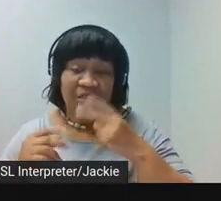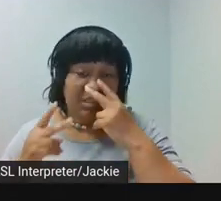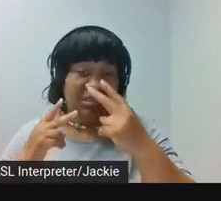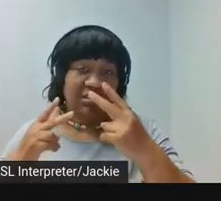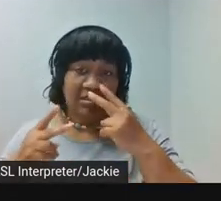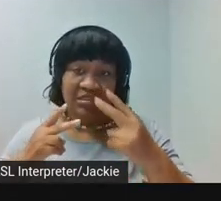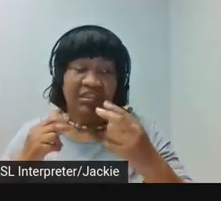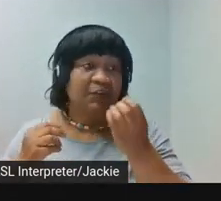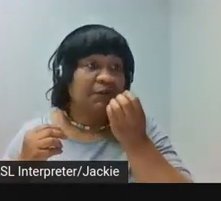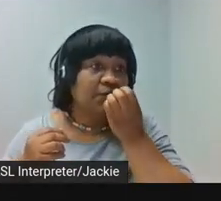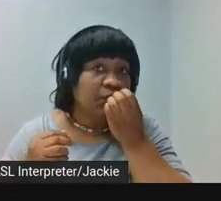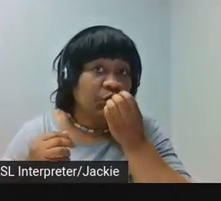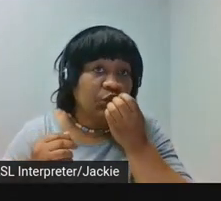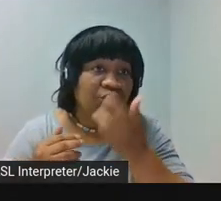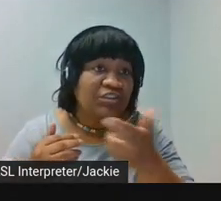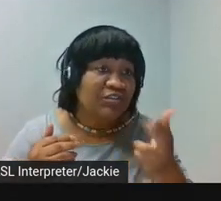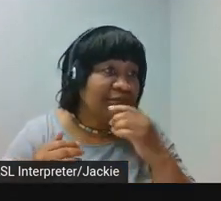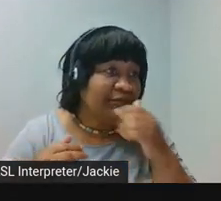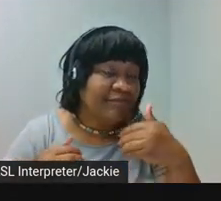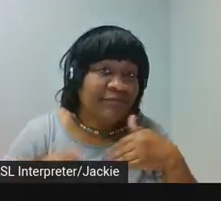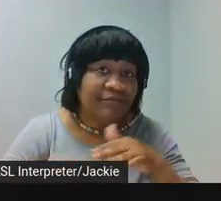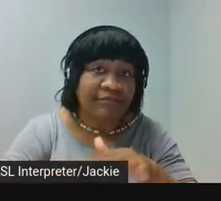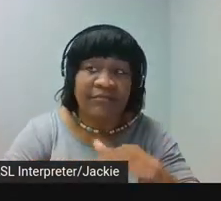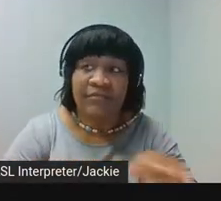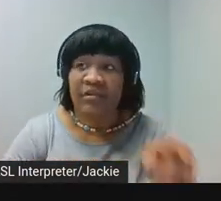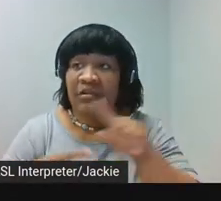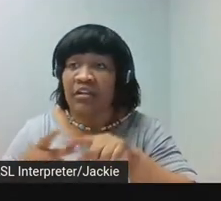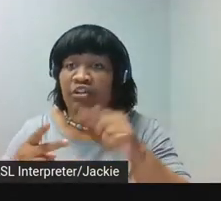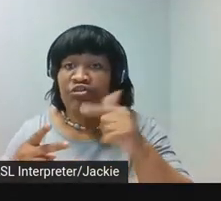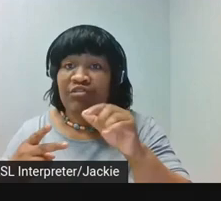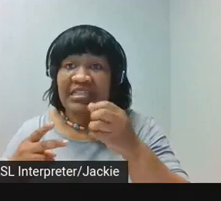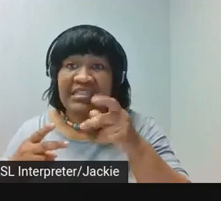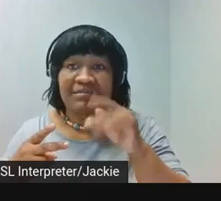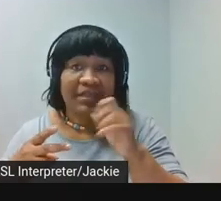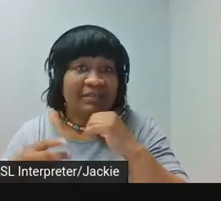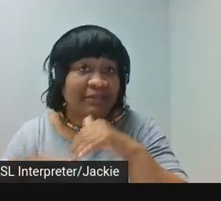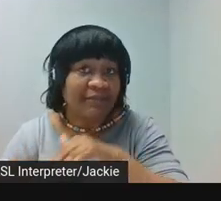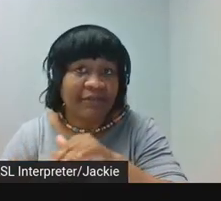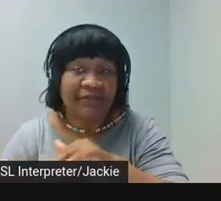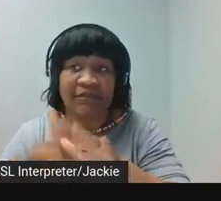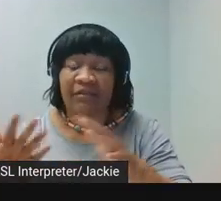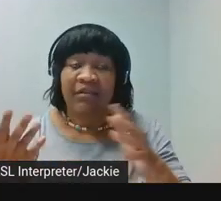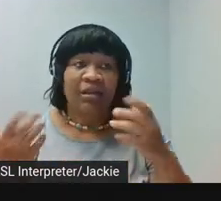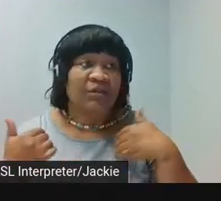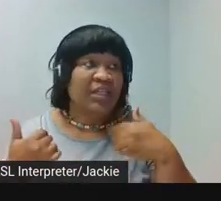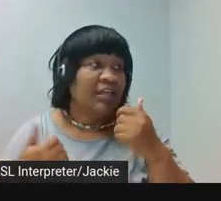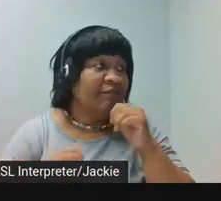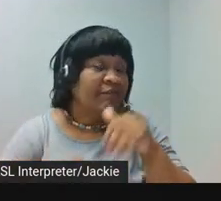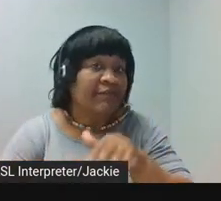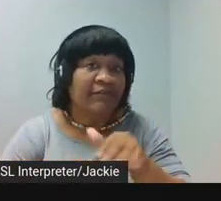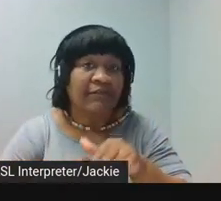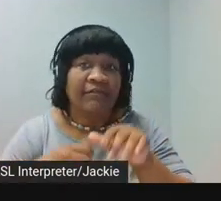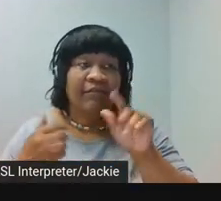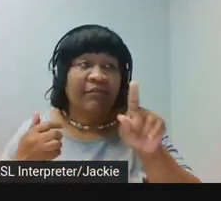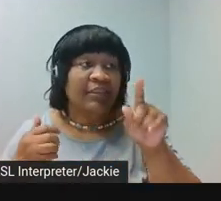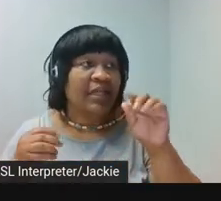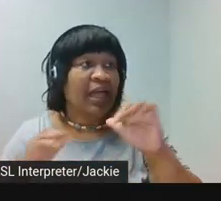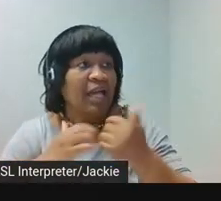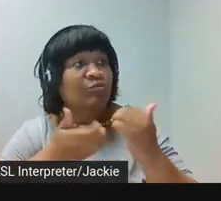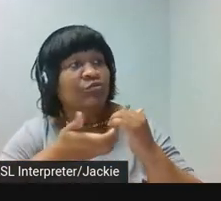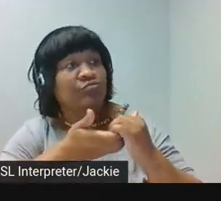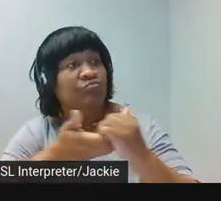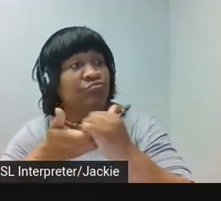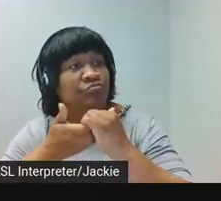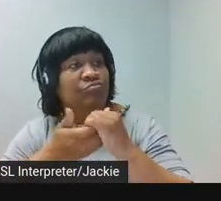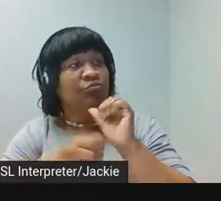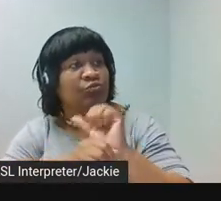food resources, we're polarized from green space, and we're polarized from the act of collaboration